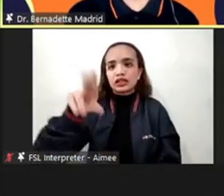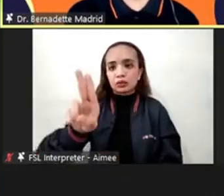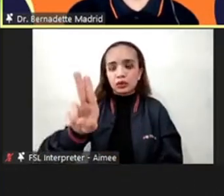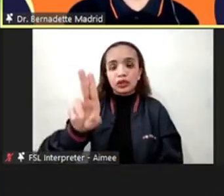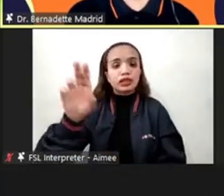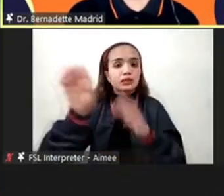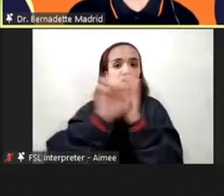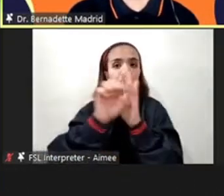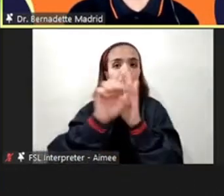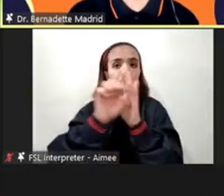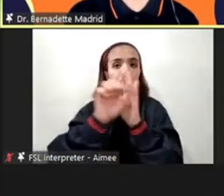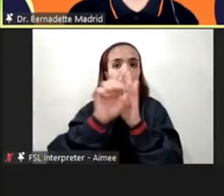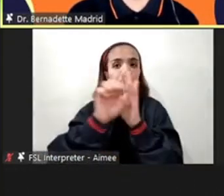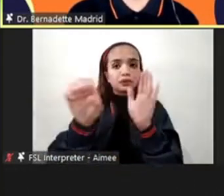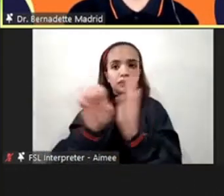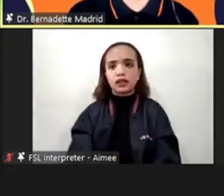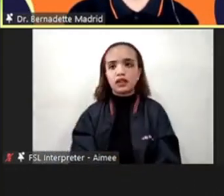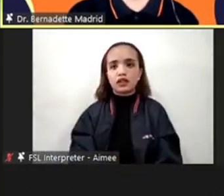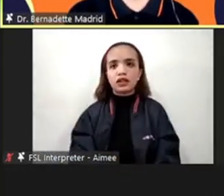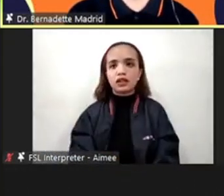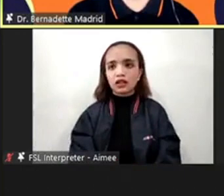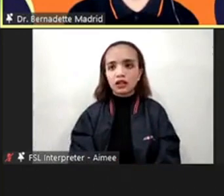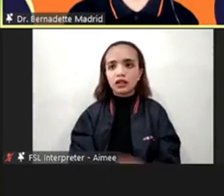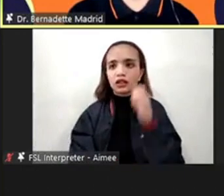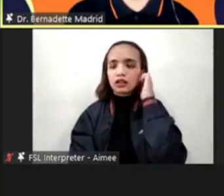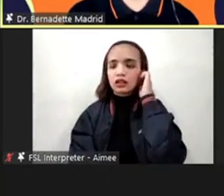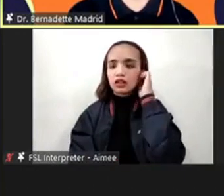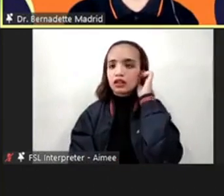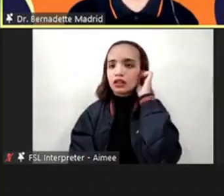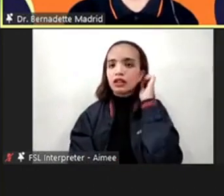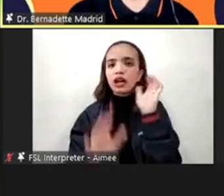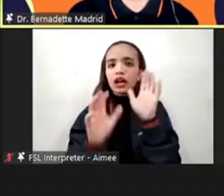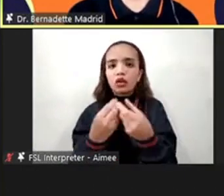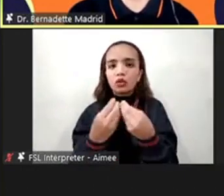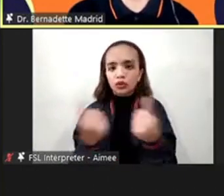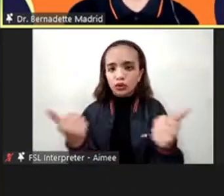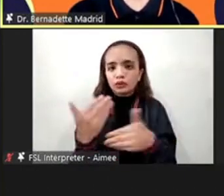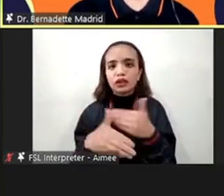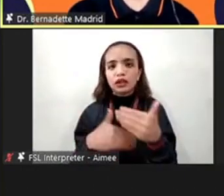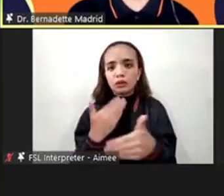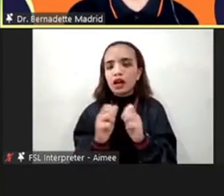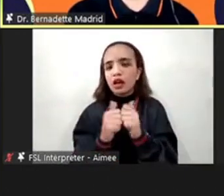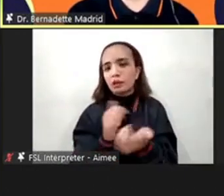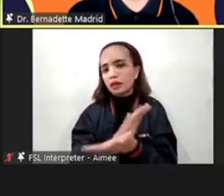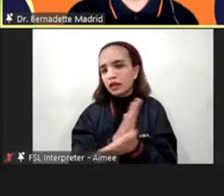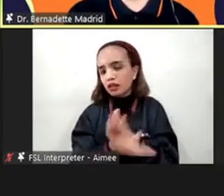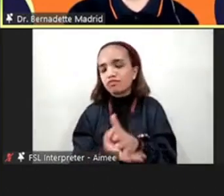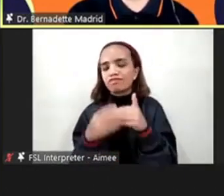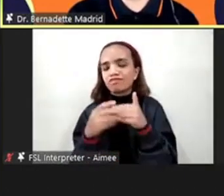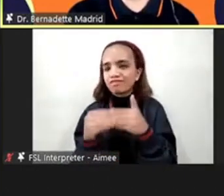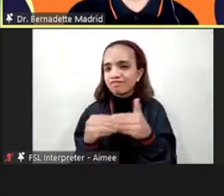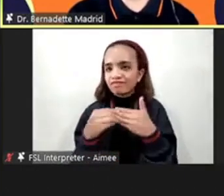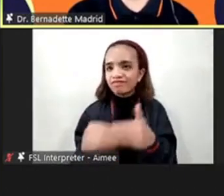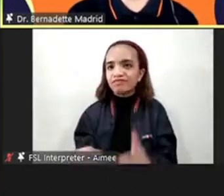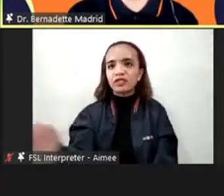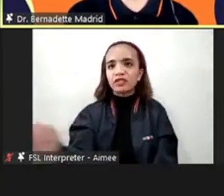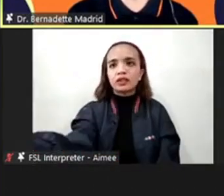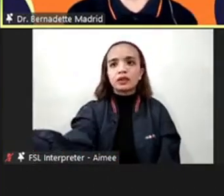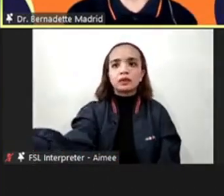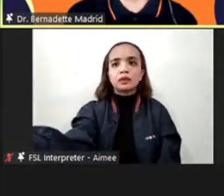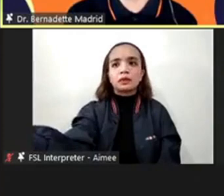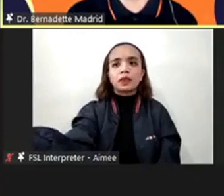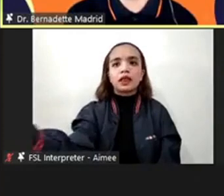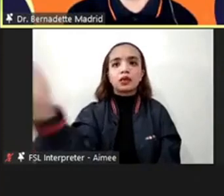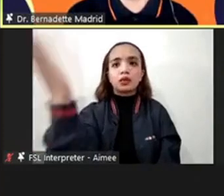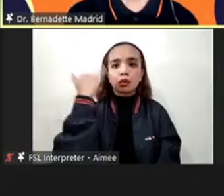example of how we coped, how we became resilient and still working towards it, because it's a